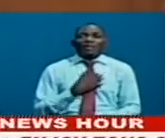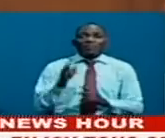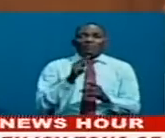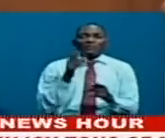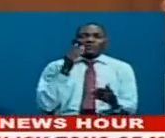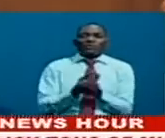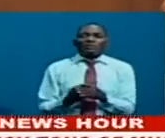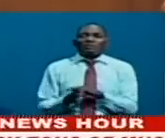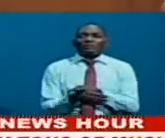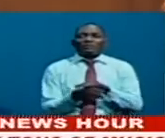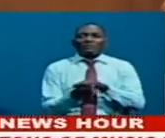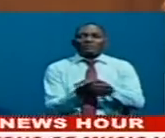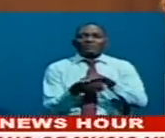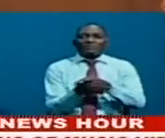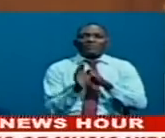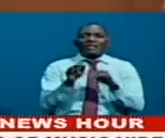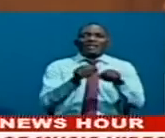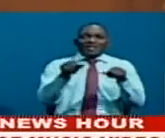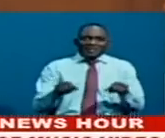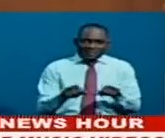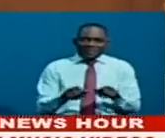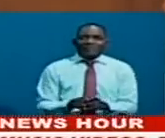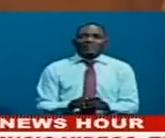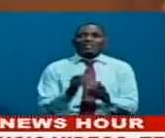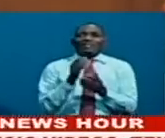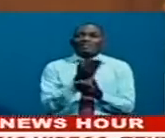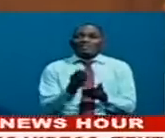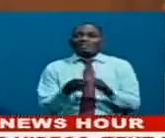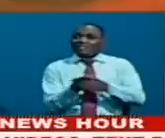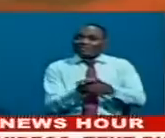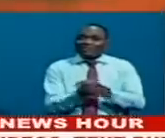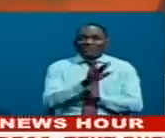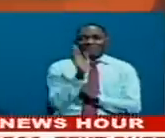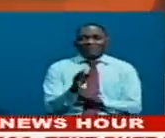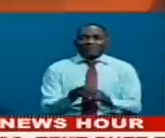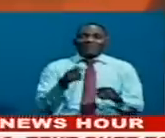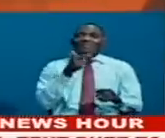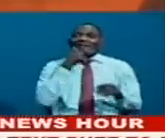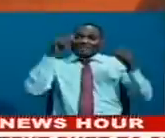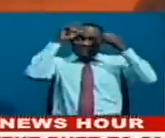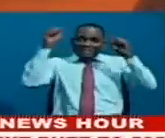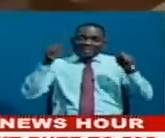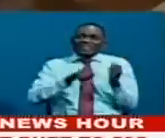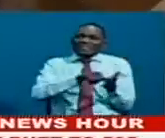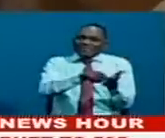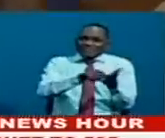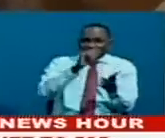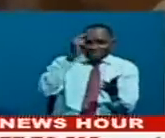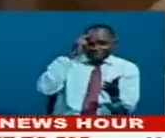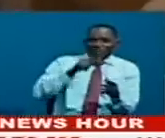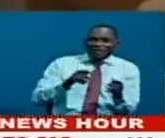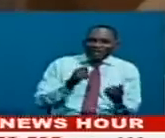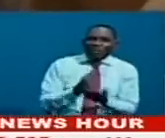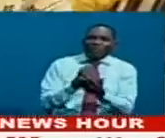smuggling doesn't take place of these important items. President Akufo-Addo stressed government's